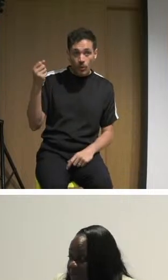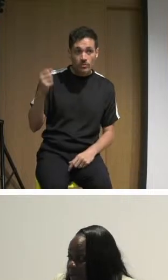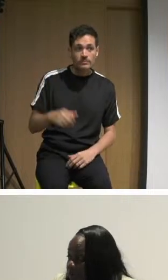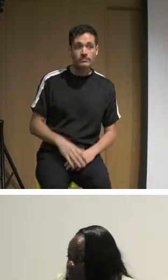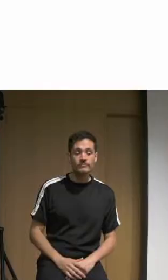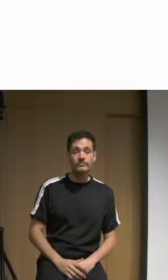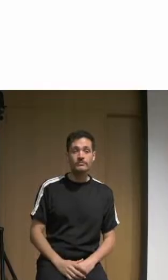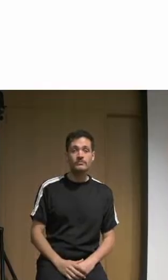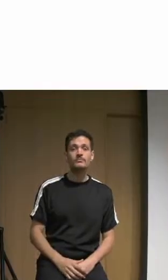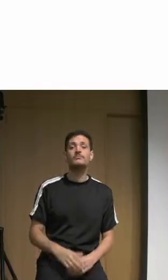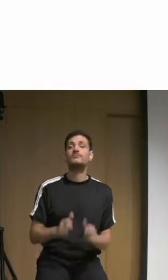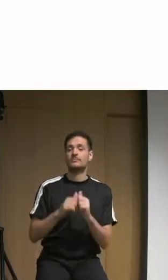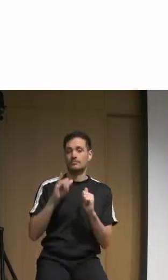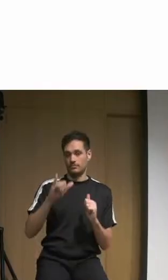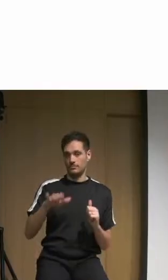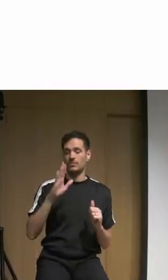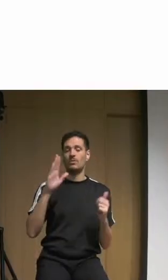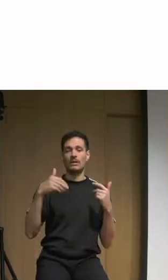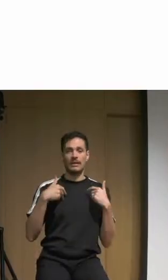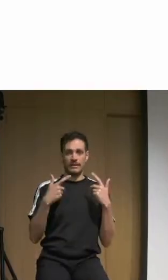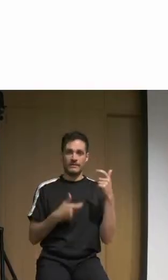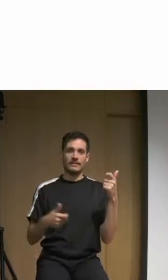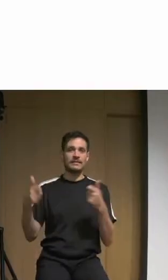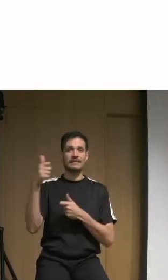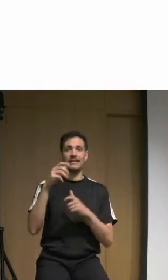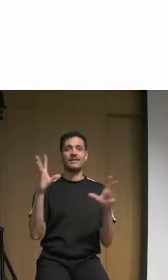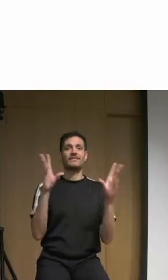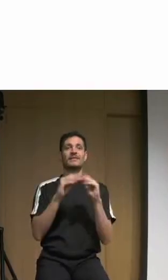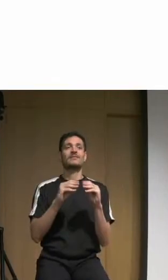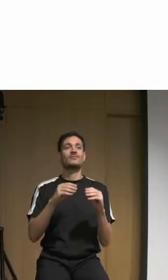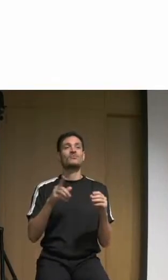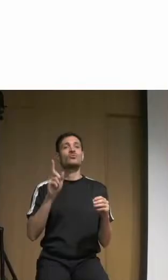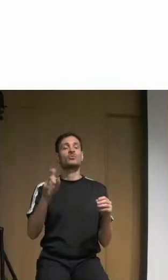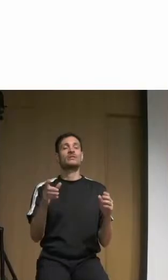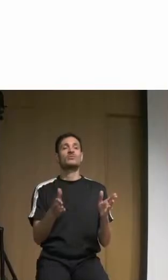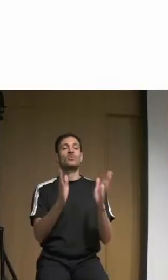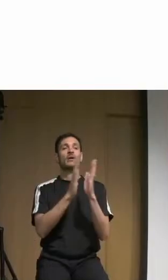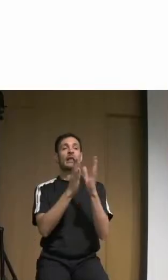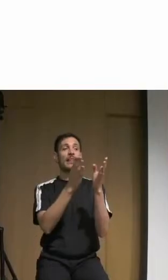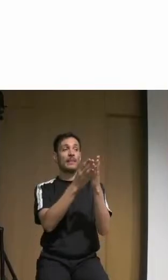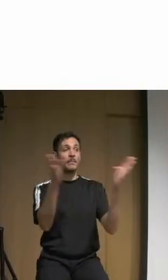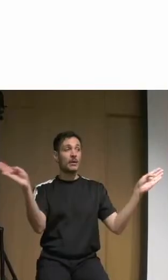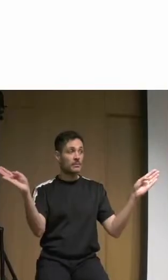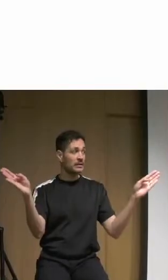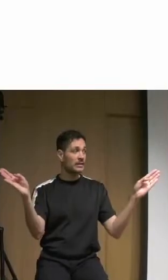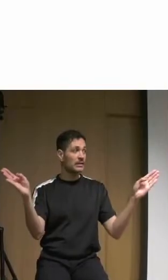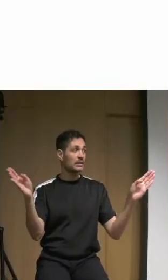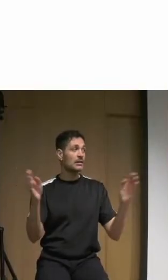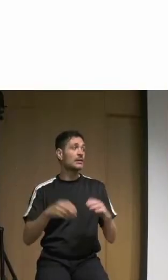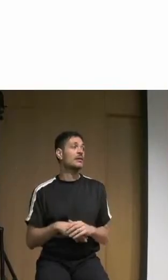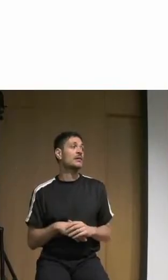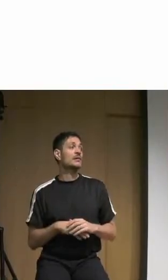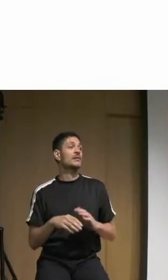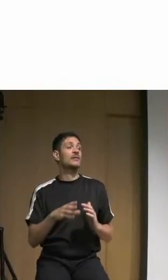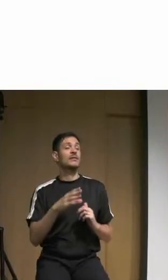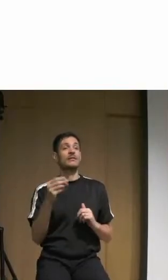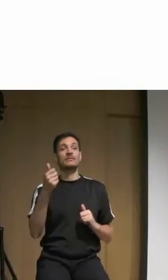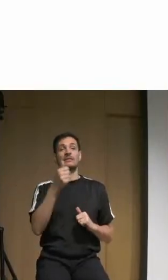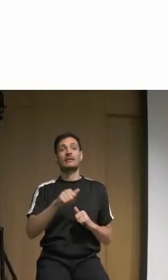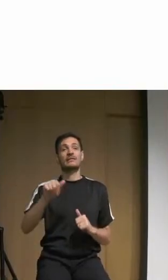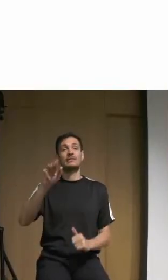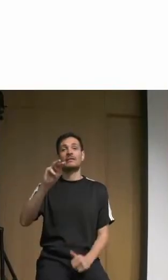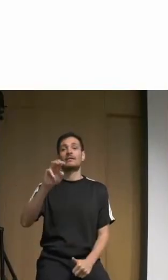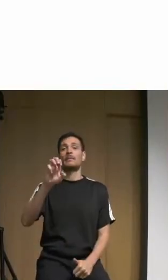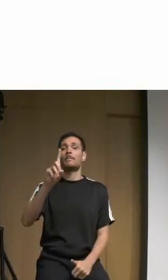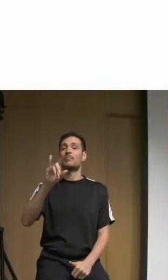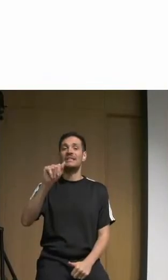With that, we will go into executive session. We will ask the public, we will ask our, any media to please